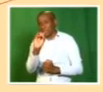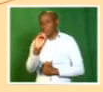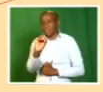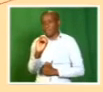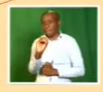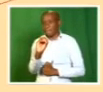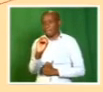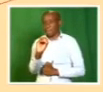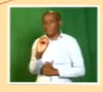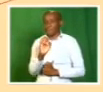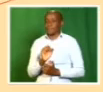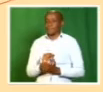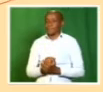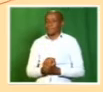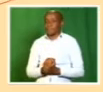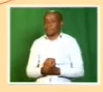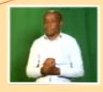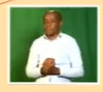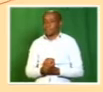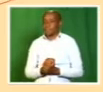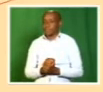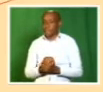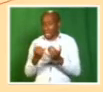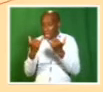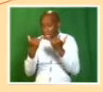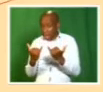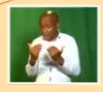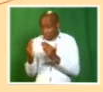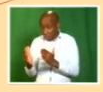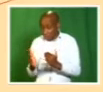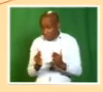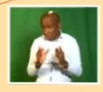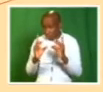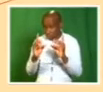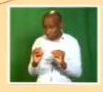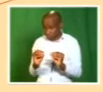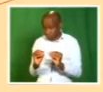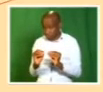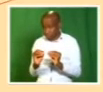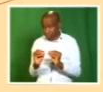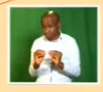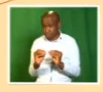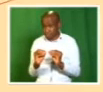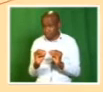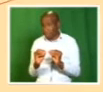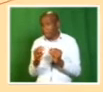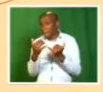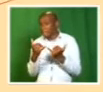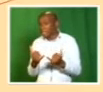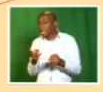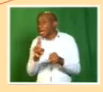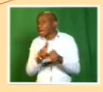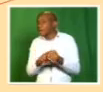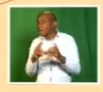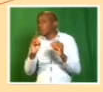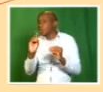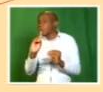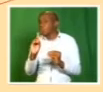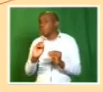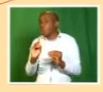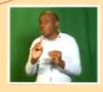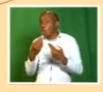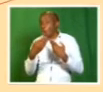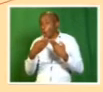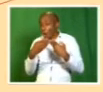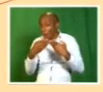we are equating to 0. Okay, the next thing we do, we can also refer here, when we